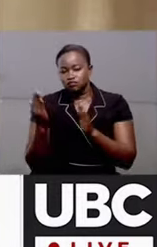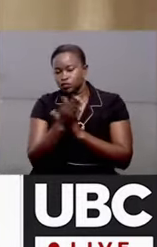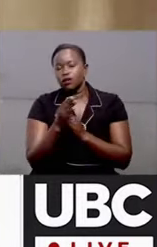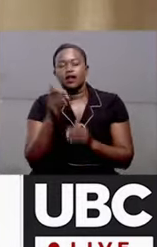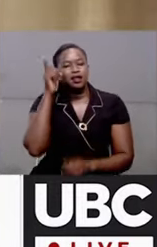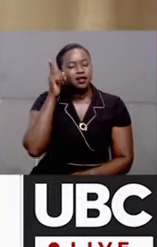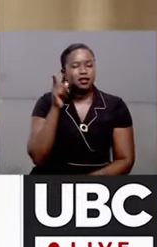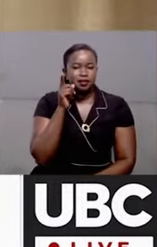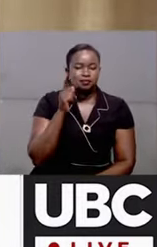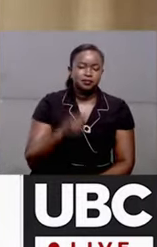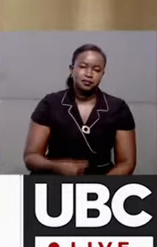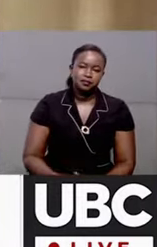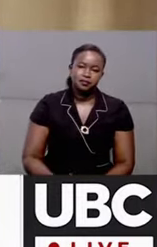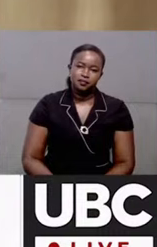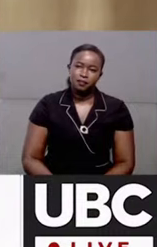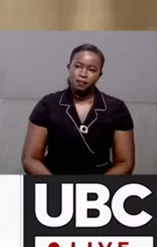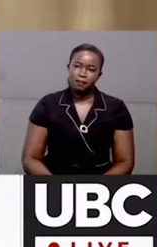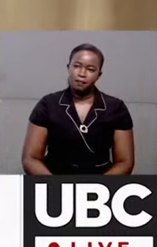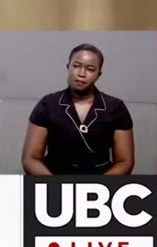Yes,